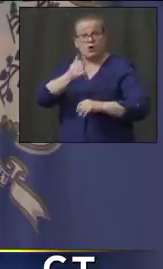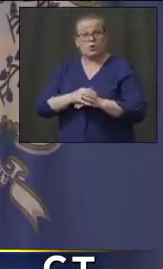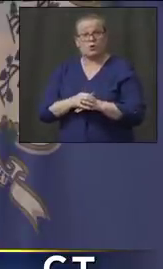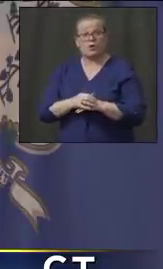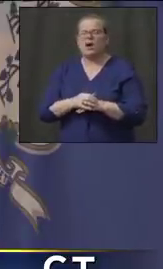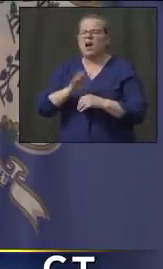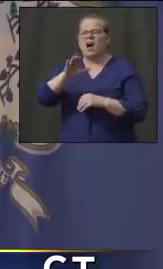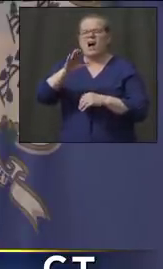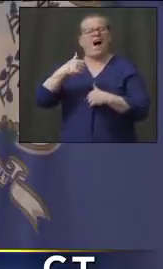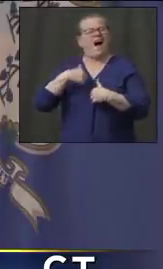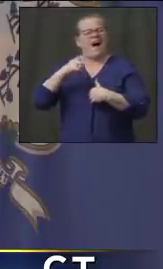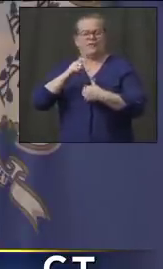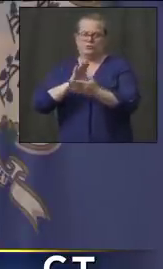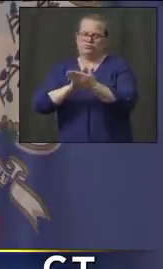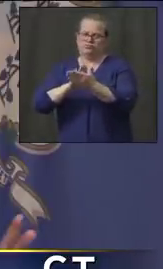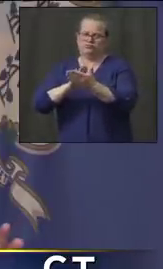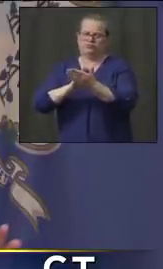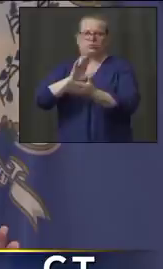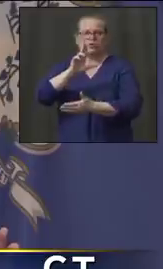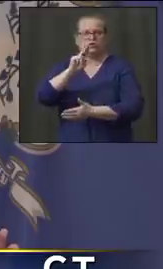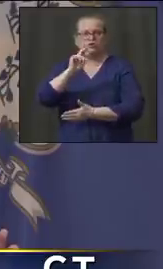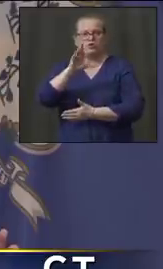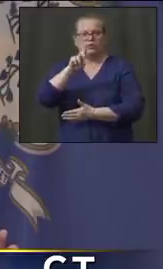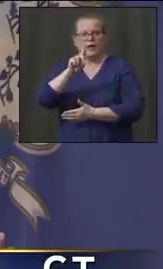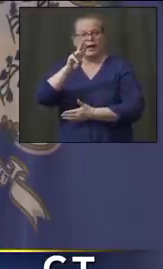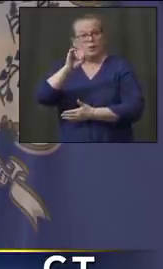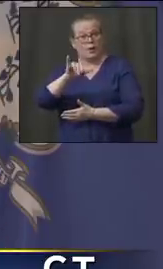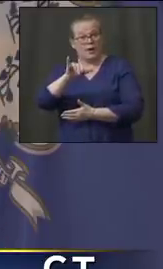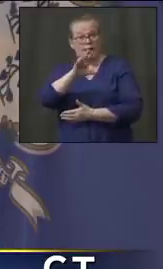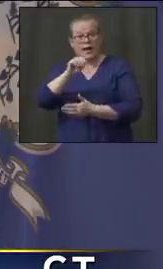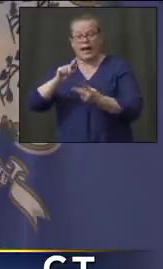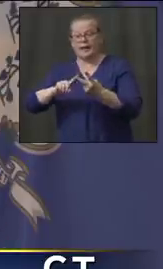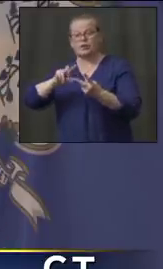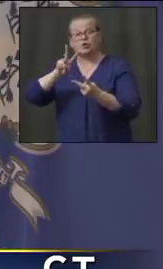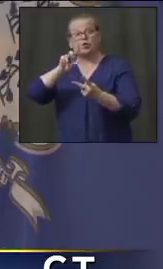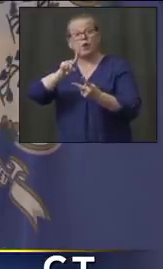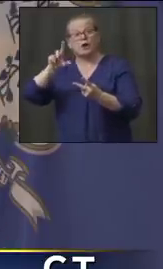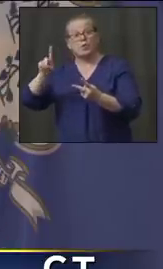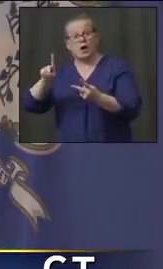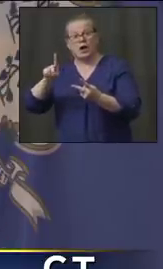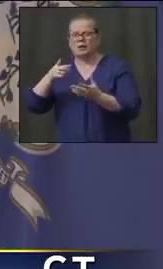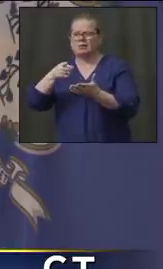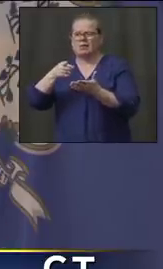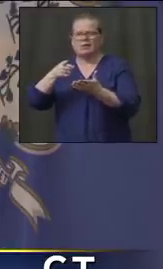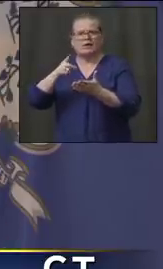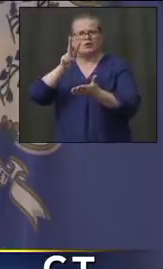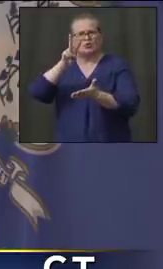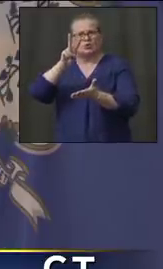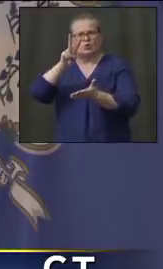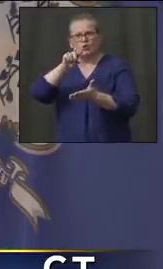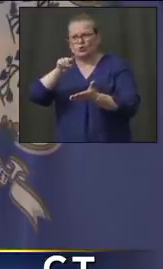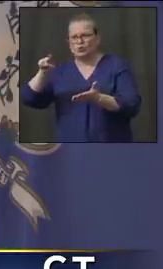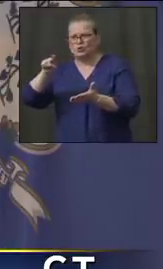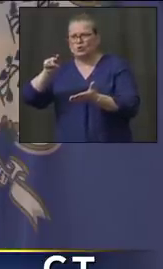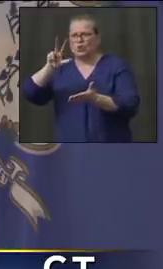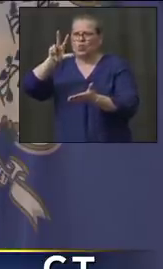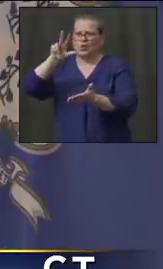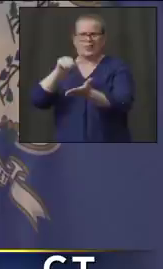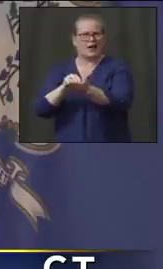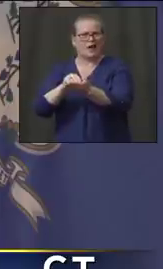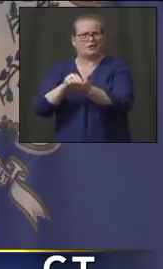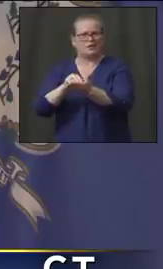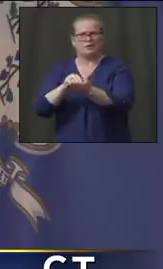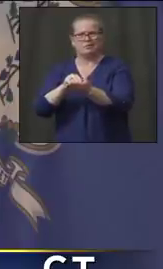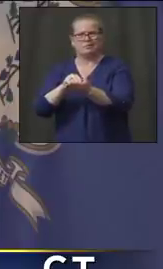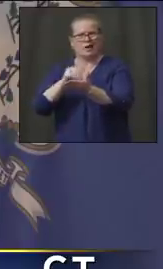to United Way and 211. The number of calls they're taking, 2,000, 3,000, 4,000 a day. A little less